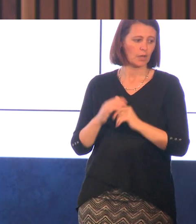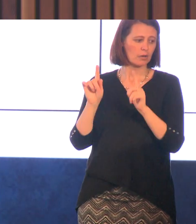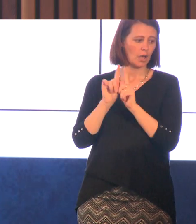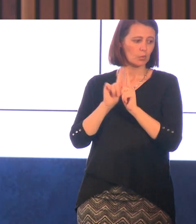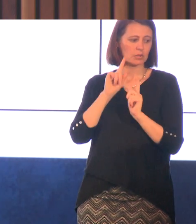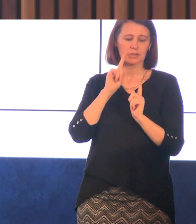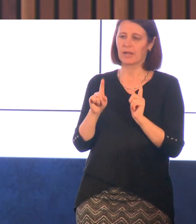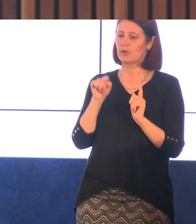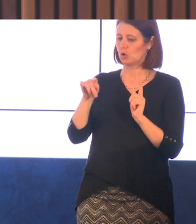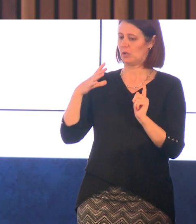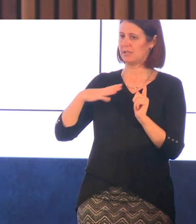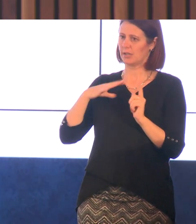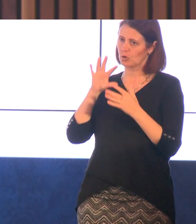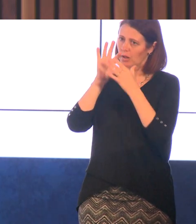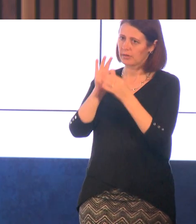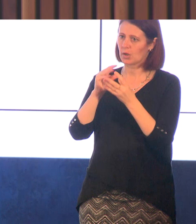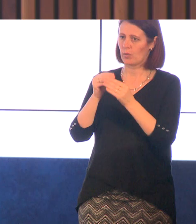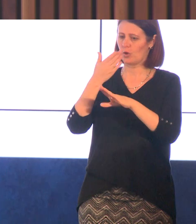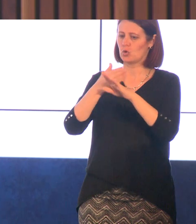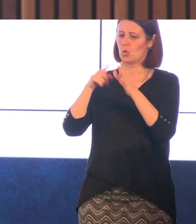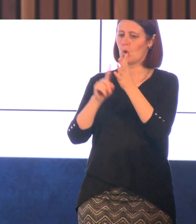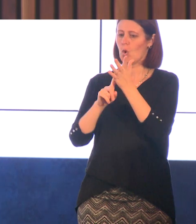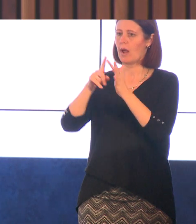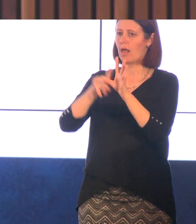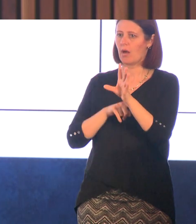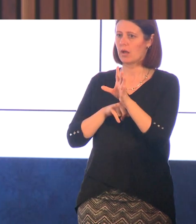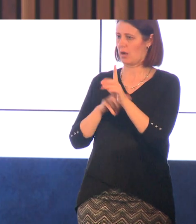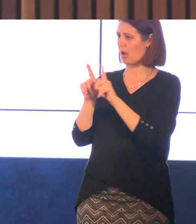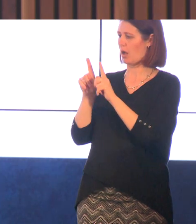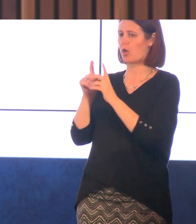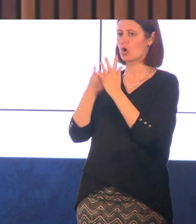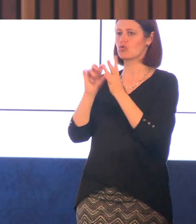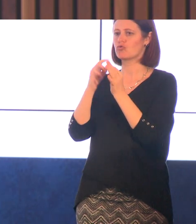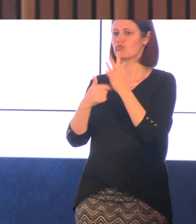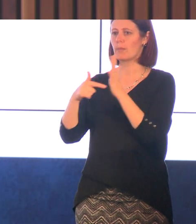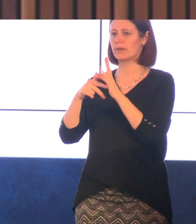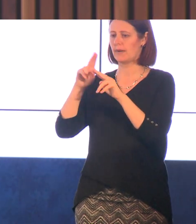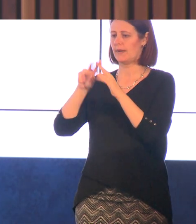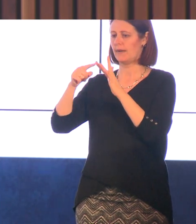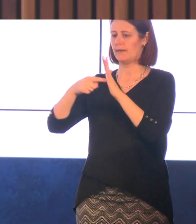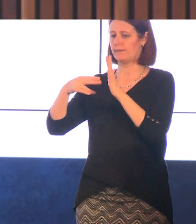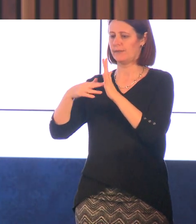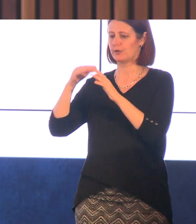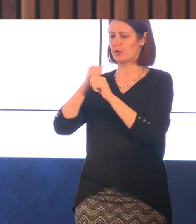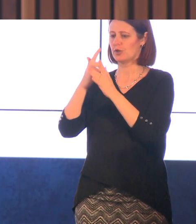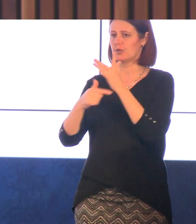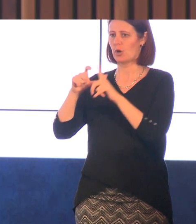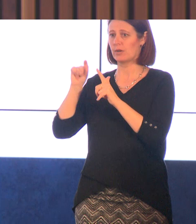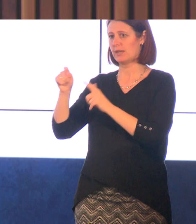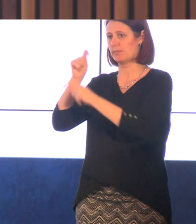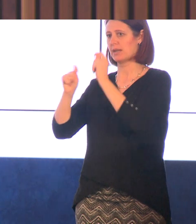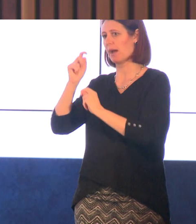also suggest that you need to link up with new allies like Robert Fitzgerald, who's just become the Disability and Aged Care